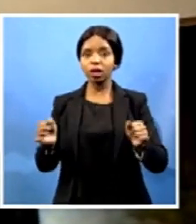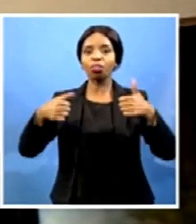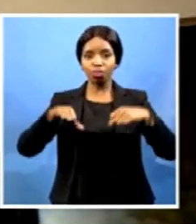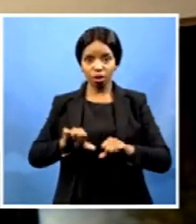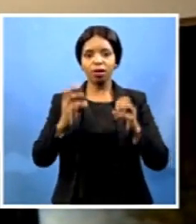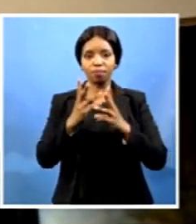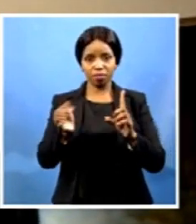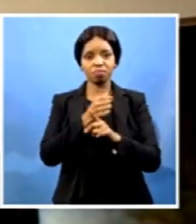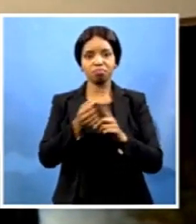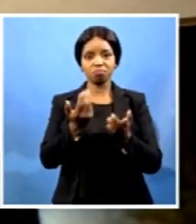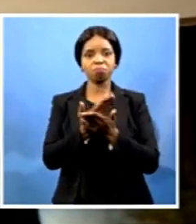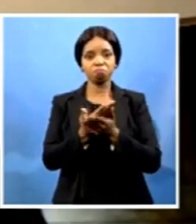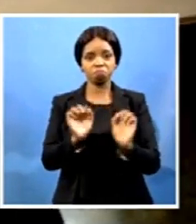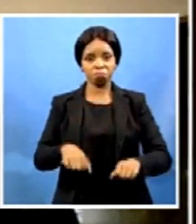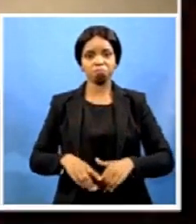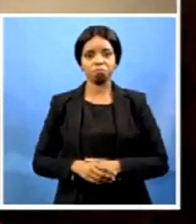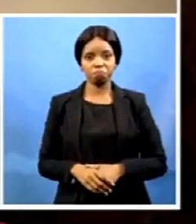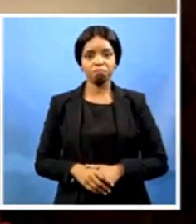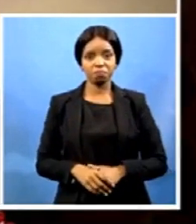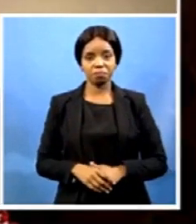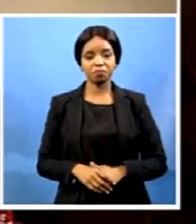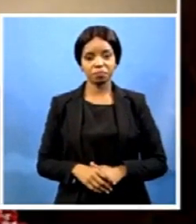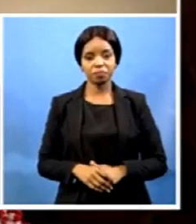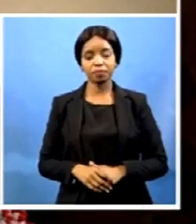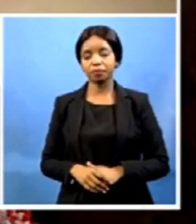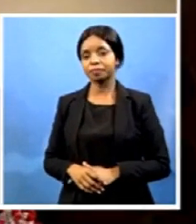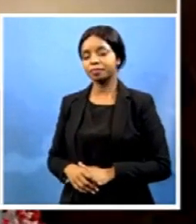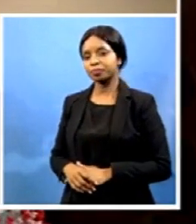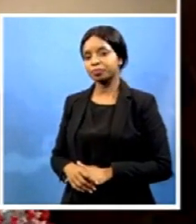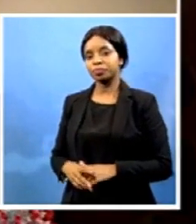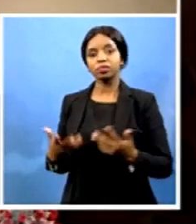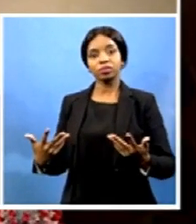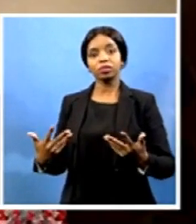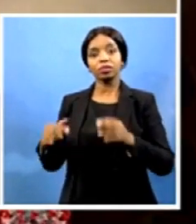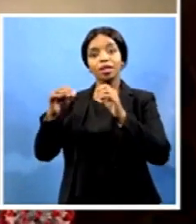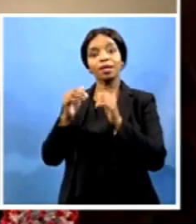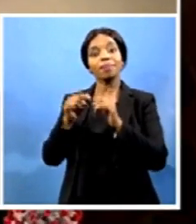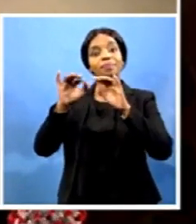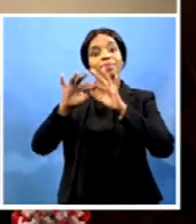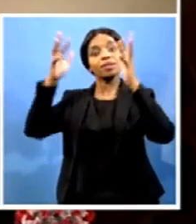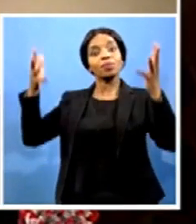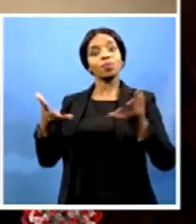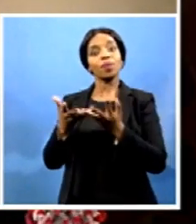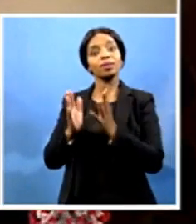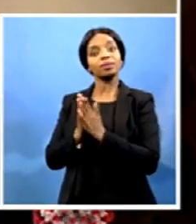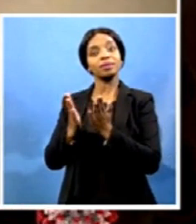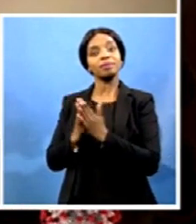So you'll be hosting that virtual World Book Day event. How can the public participate?